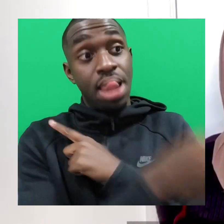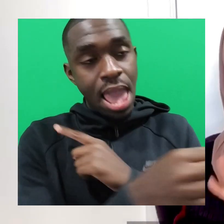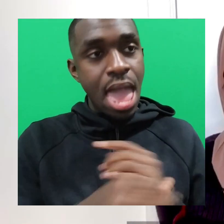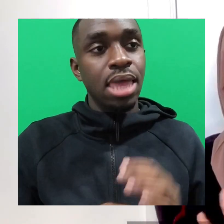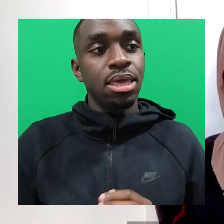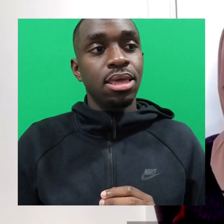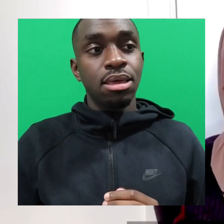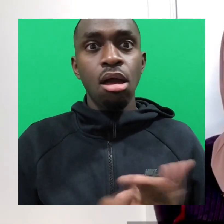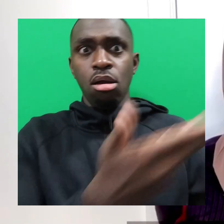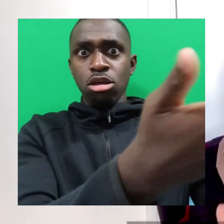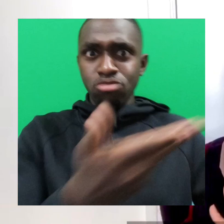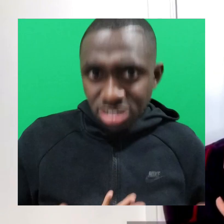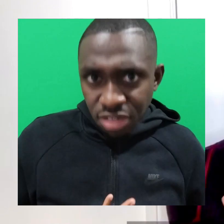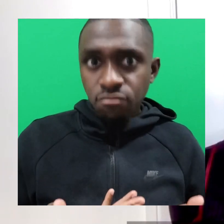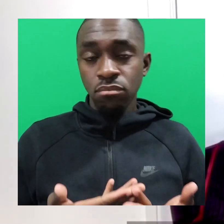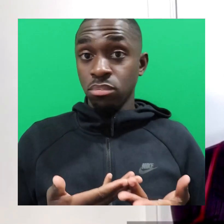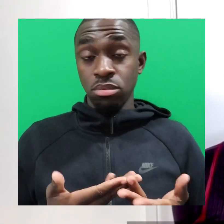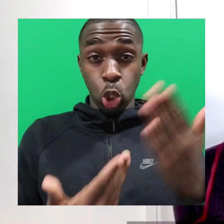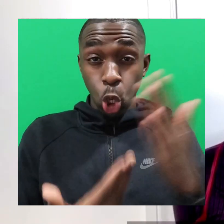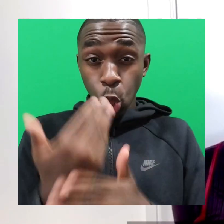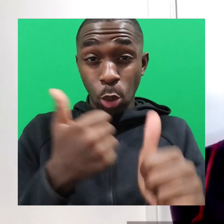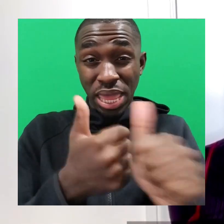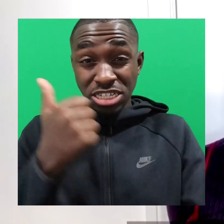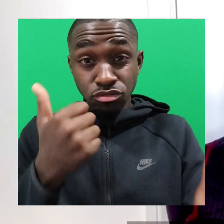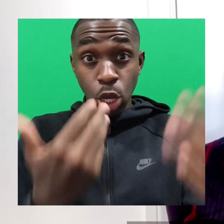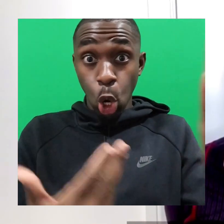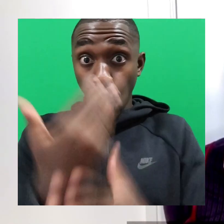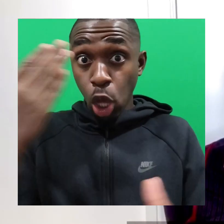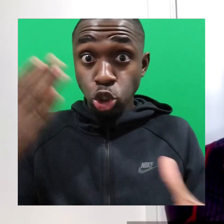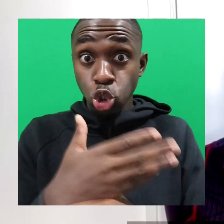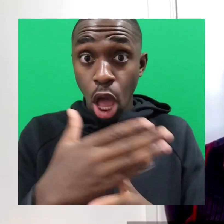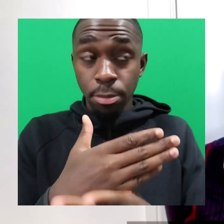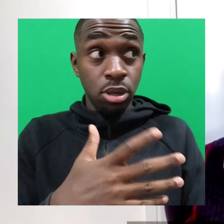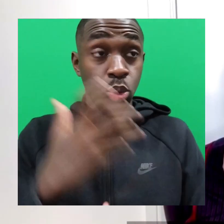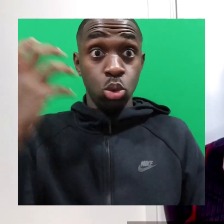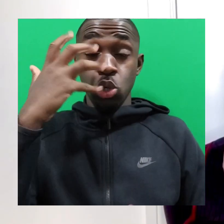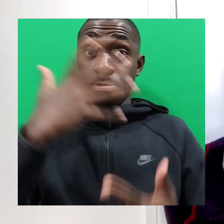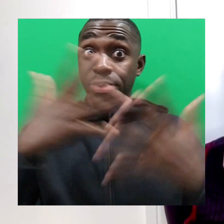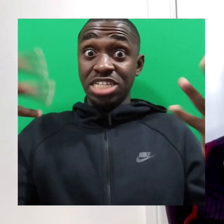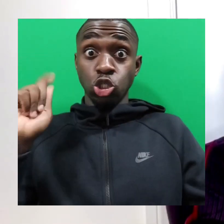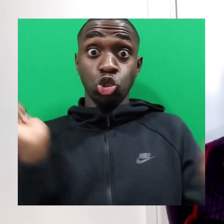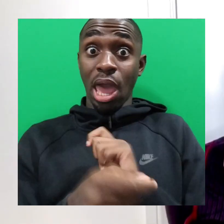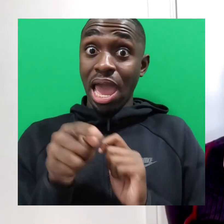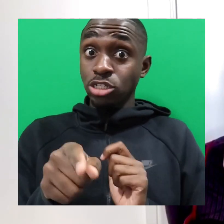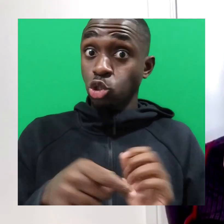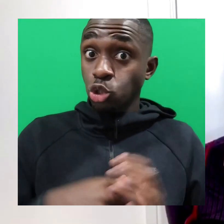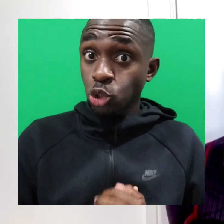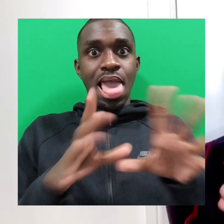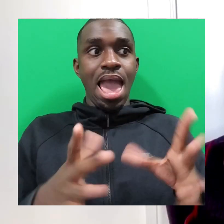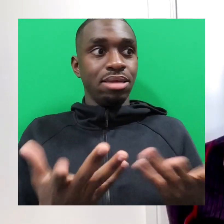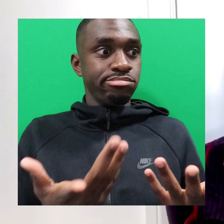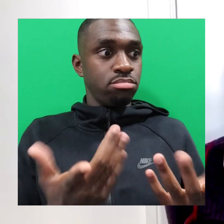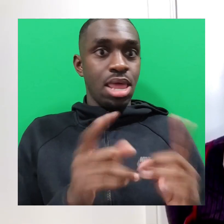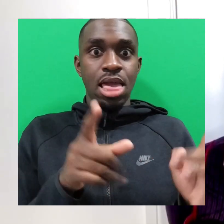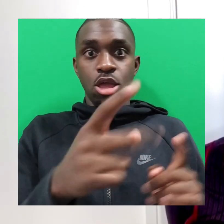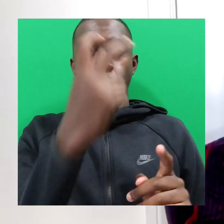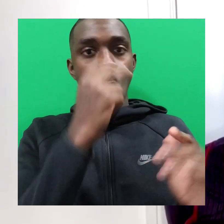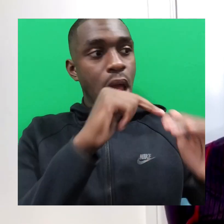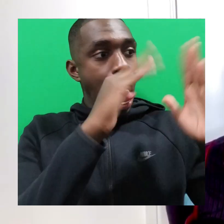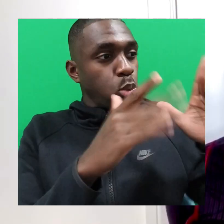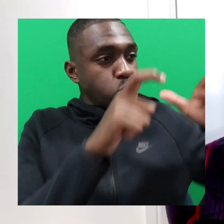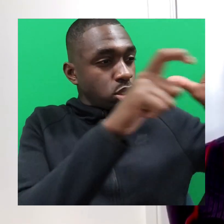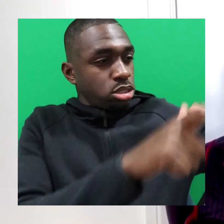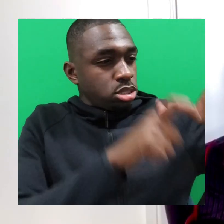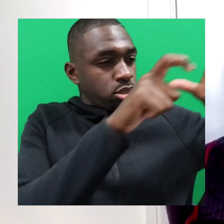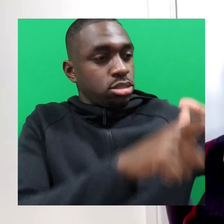yeah, it was just literally like a complete switch, like new industry, new job, moved out. So it was literally like